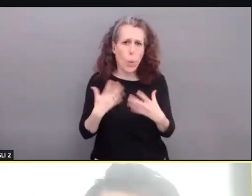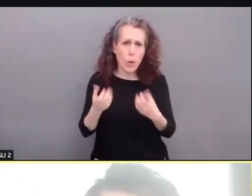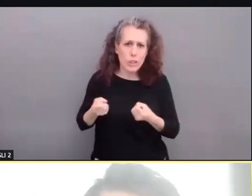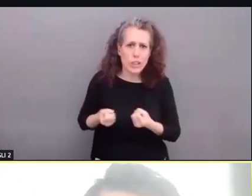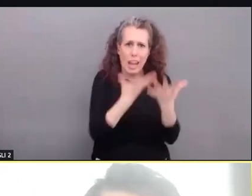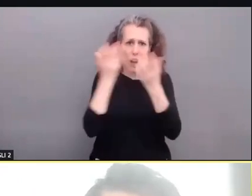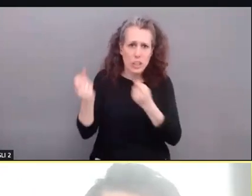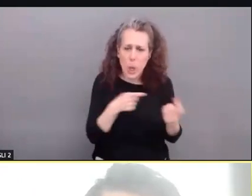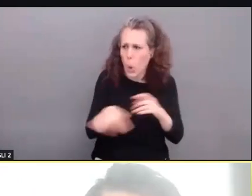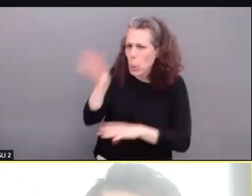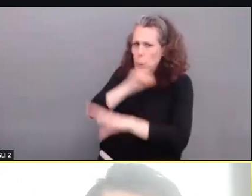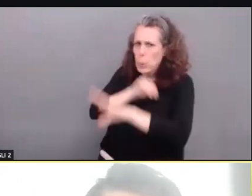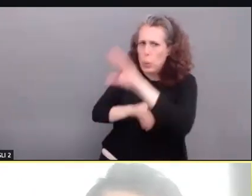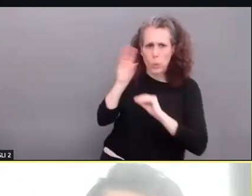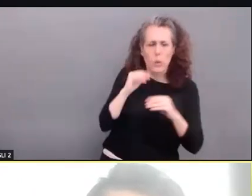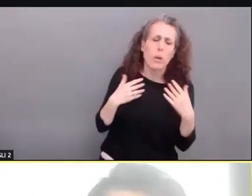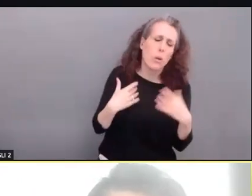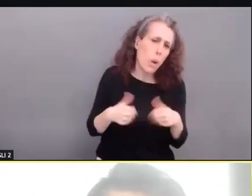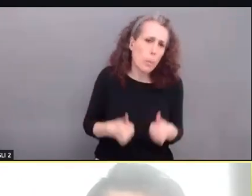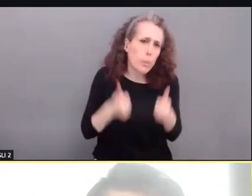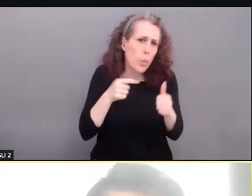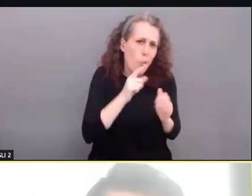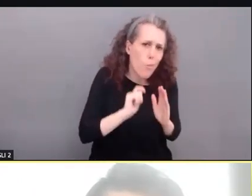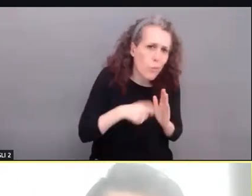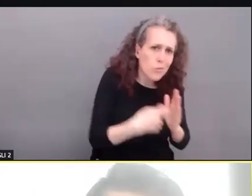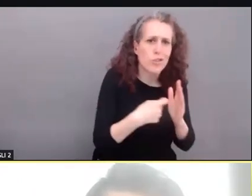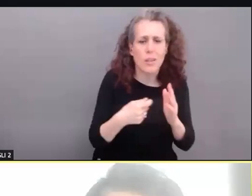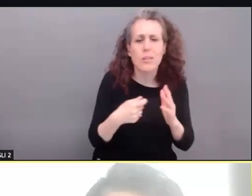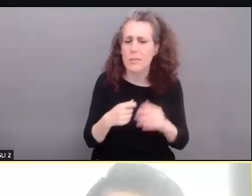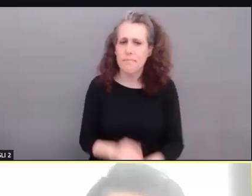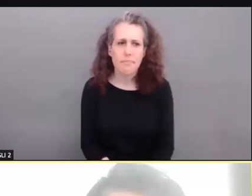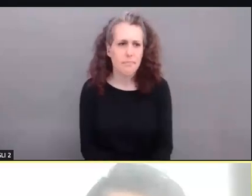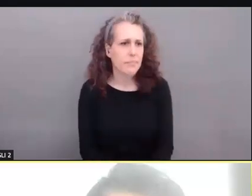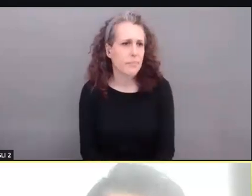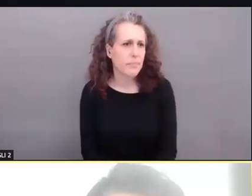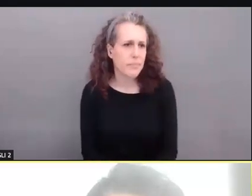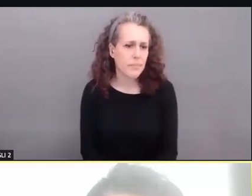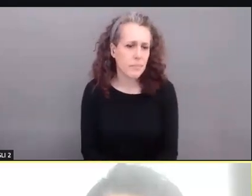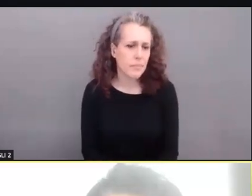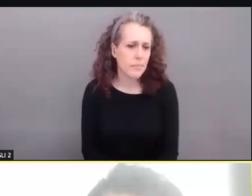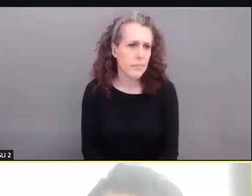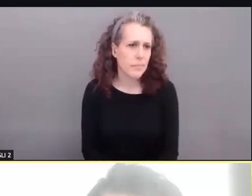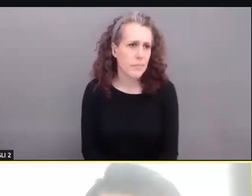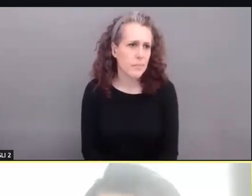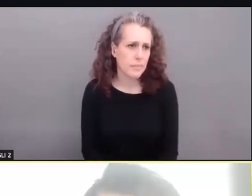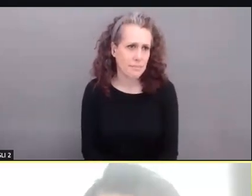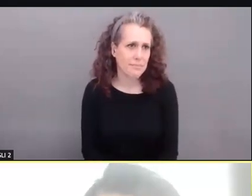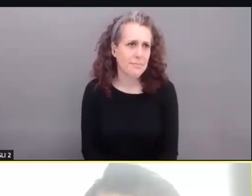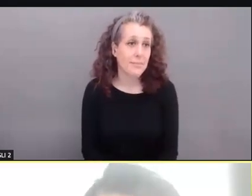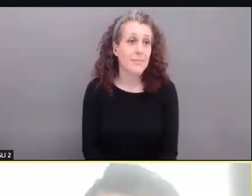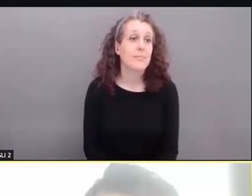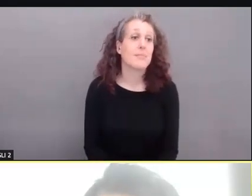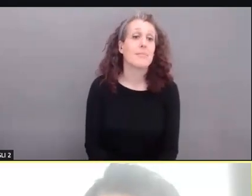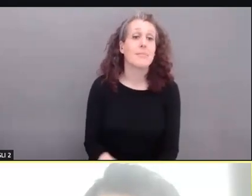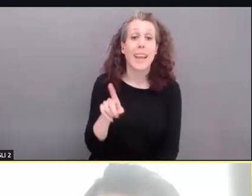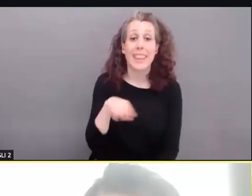bring a lot of valuable input to making built environment accessible. And the last slide